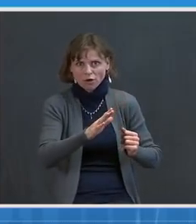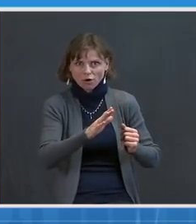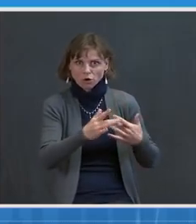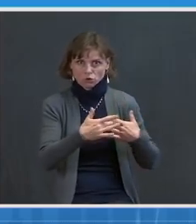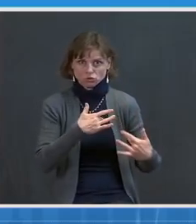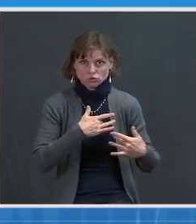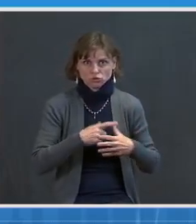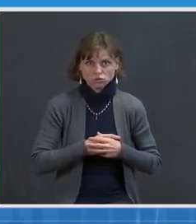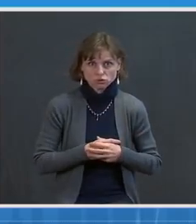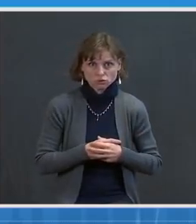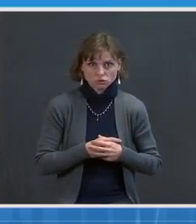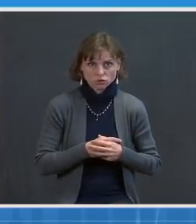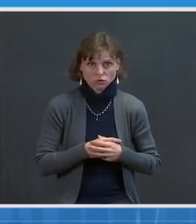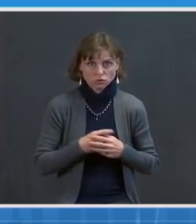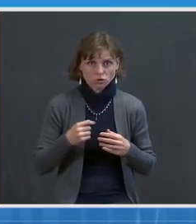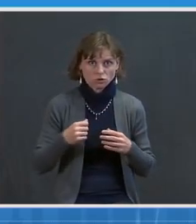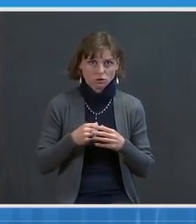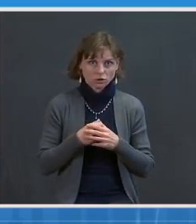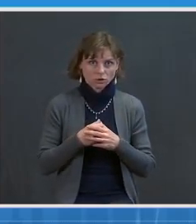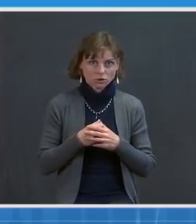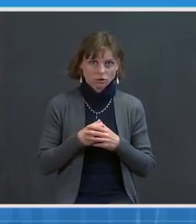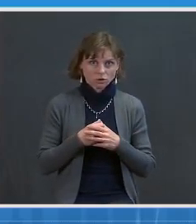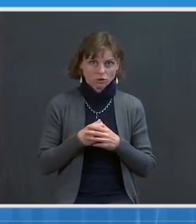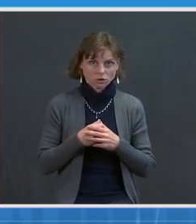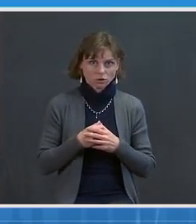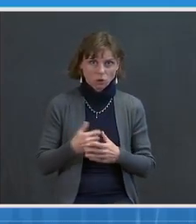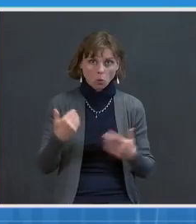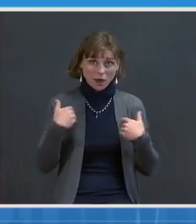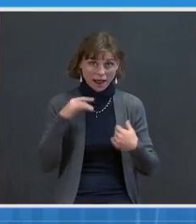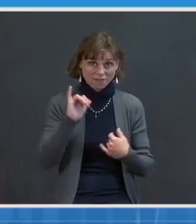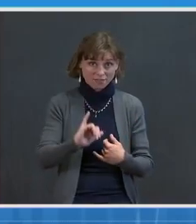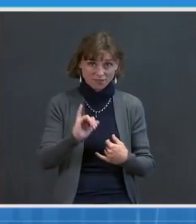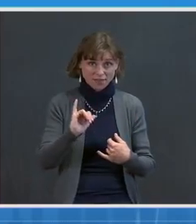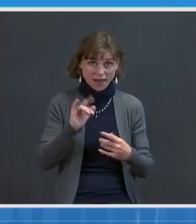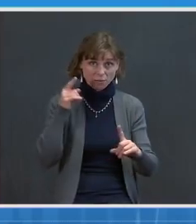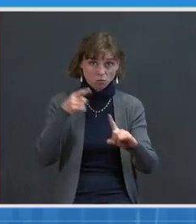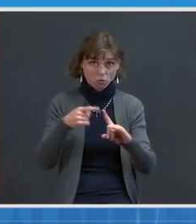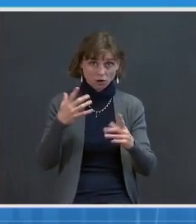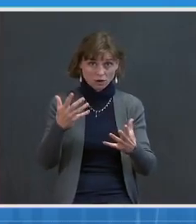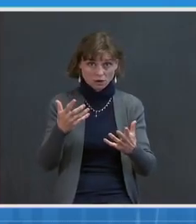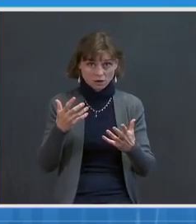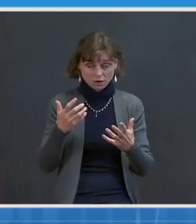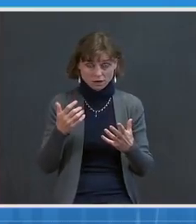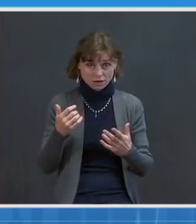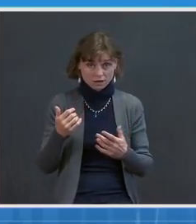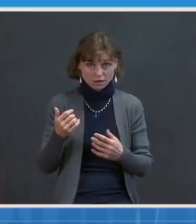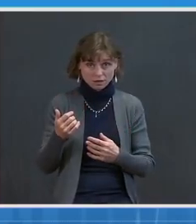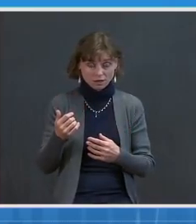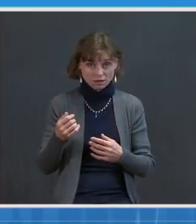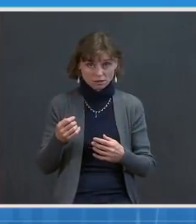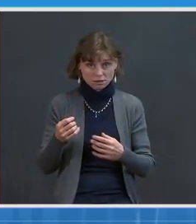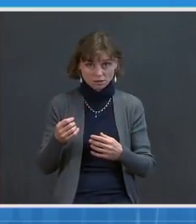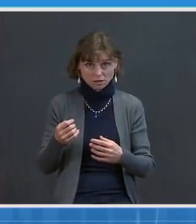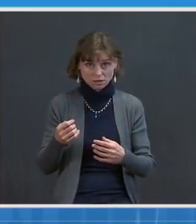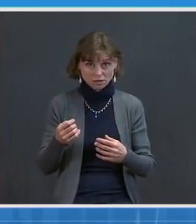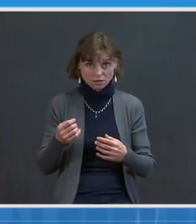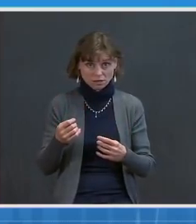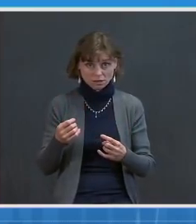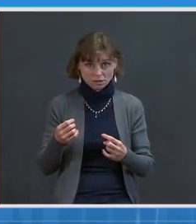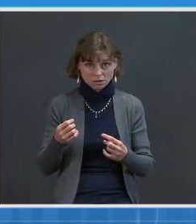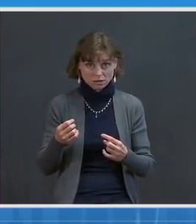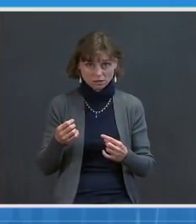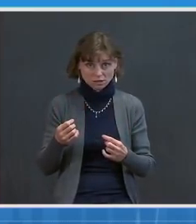of time where people don't want where we have that inflection point. We want to have a lot of vaccine out there, and we want to have a lot of people who want